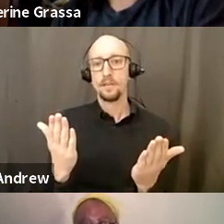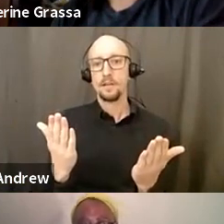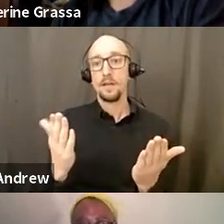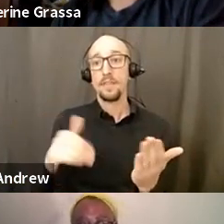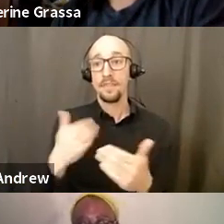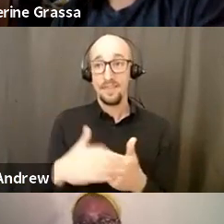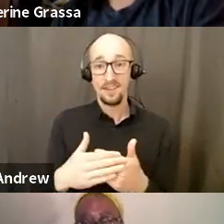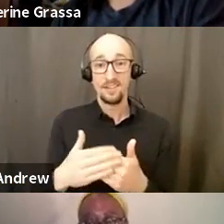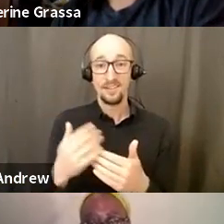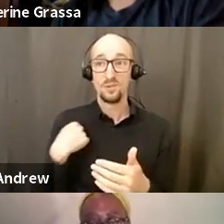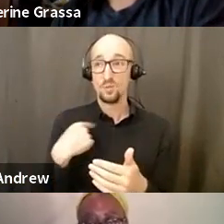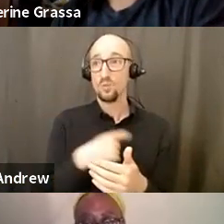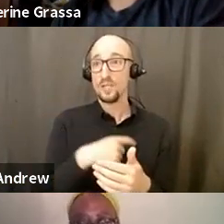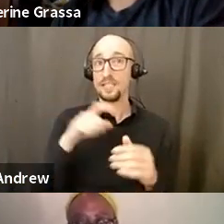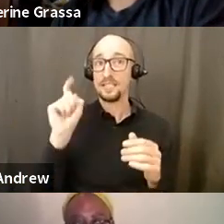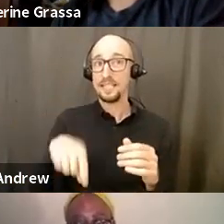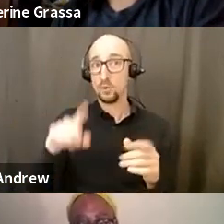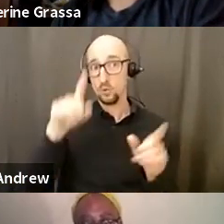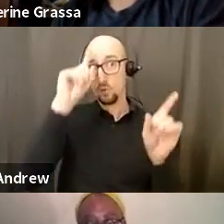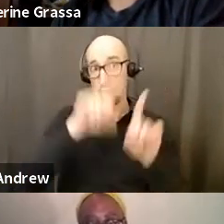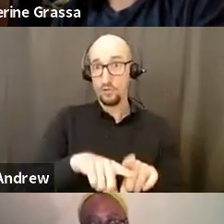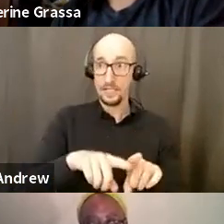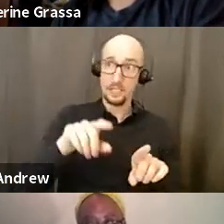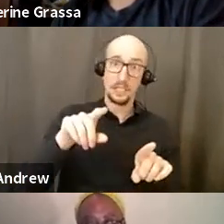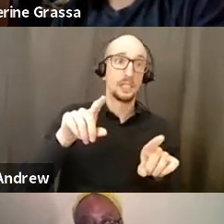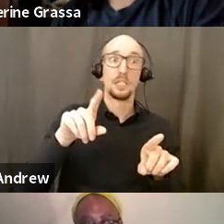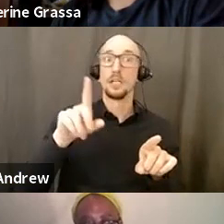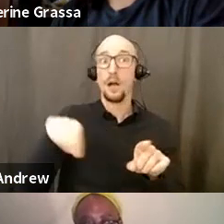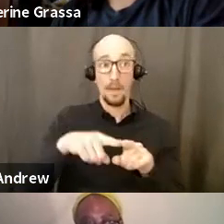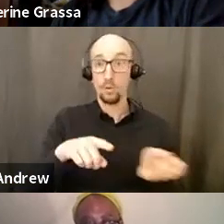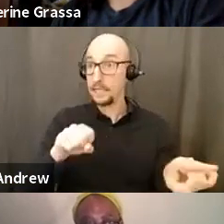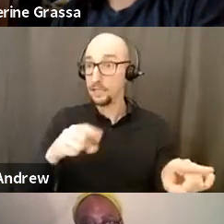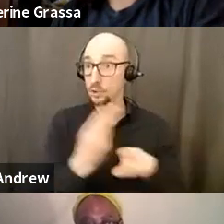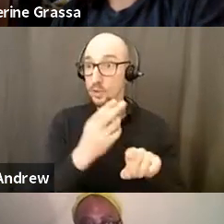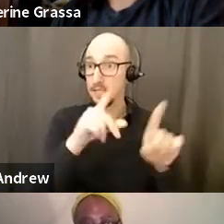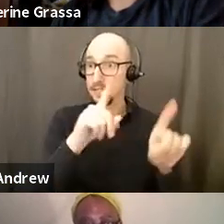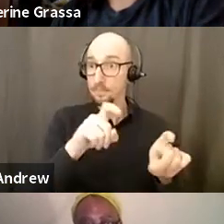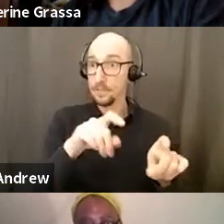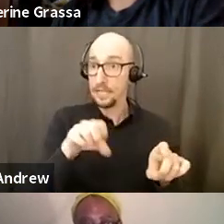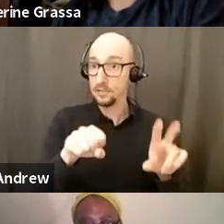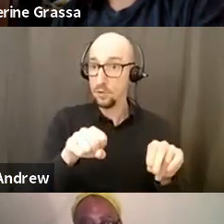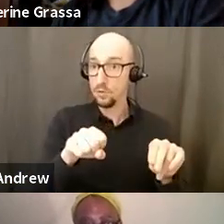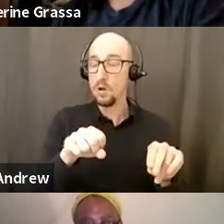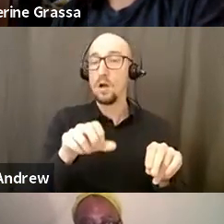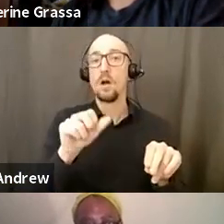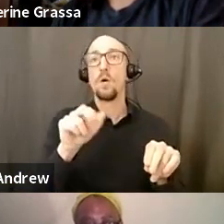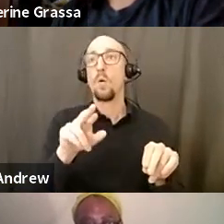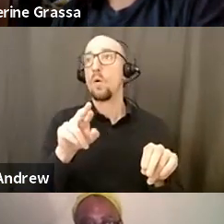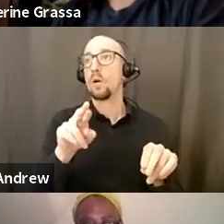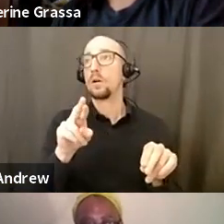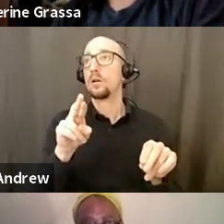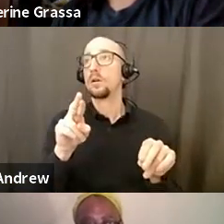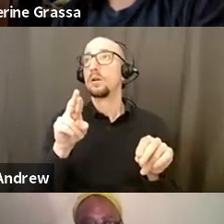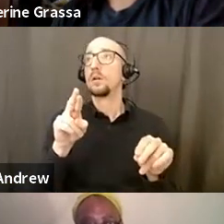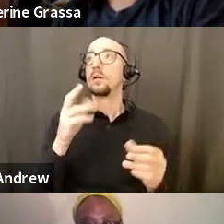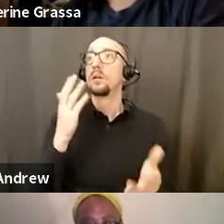A, on whether we do that, or B, whether we assign a specific